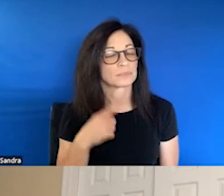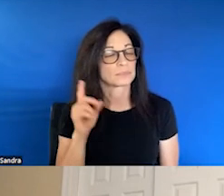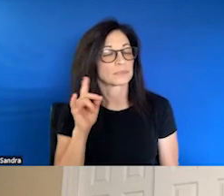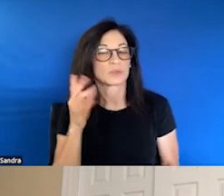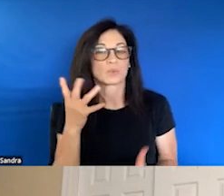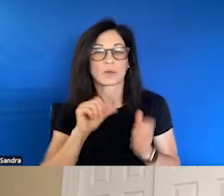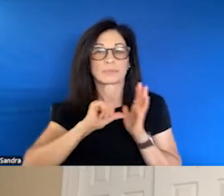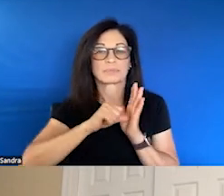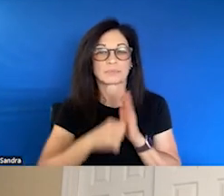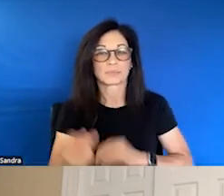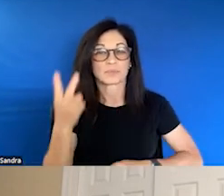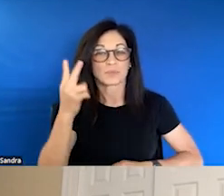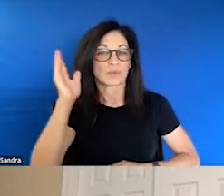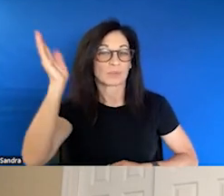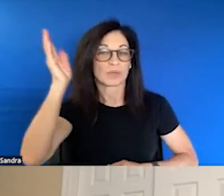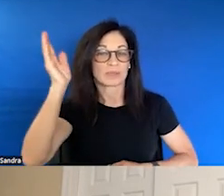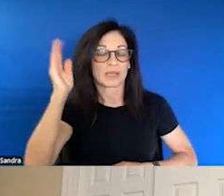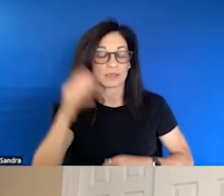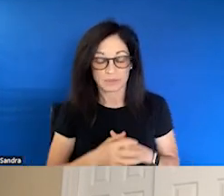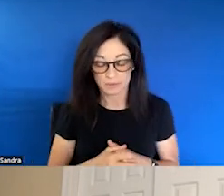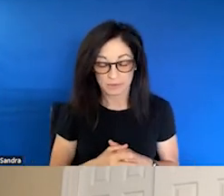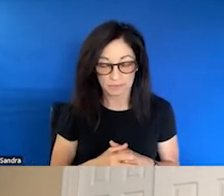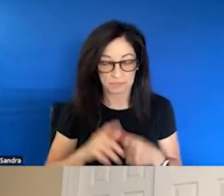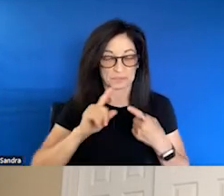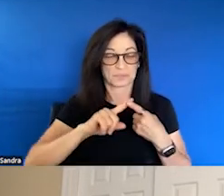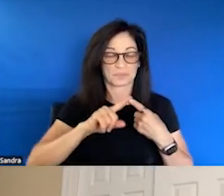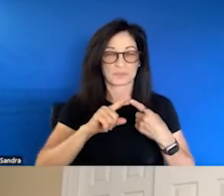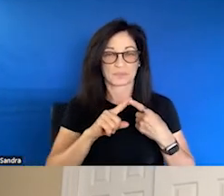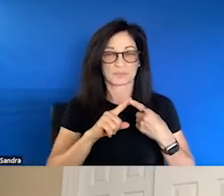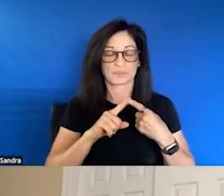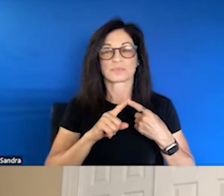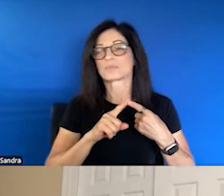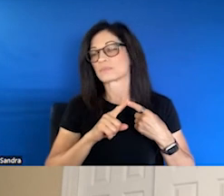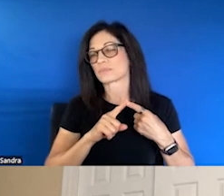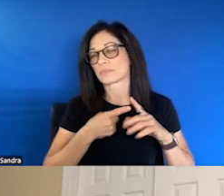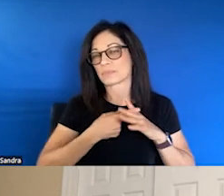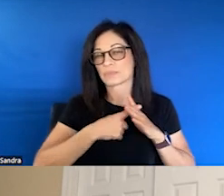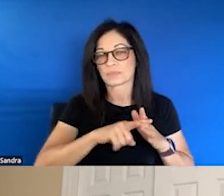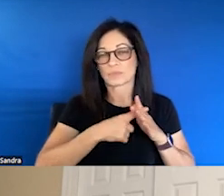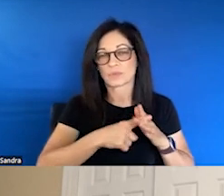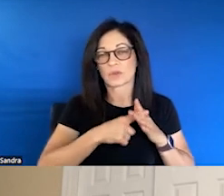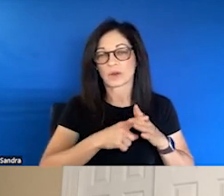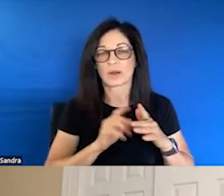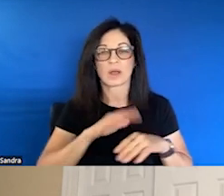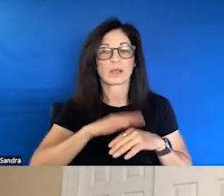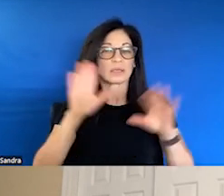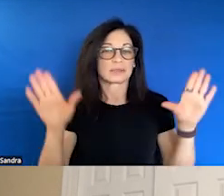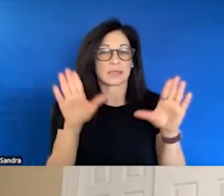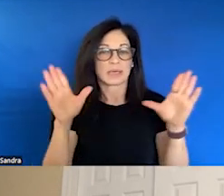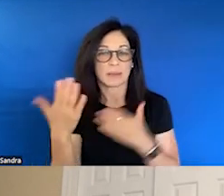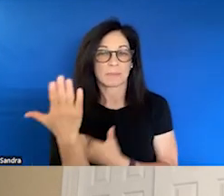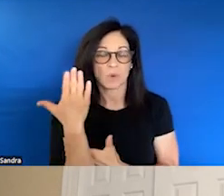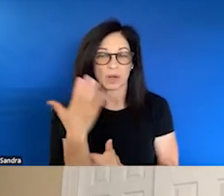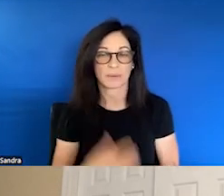of the presentations. One was it started us off on Sunday morning, and